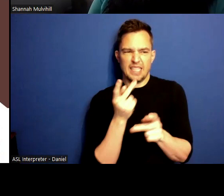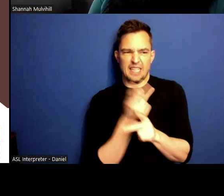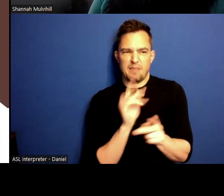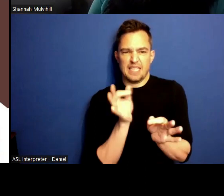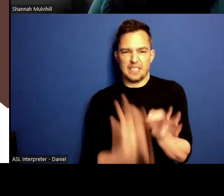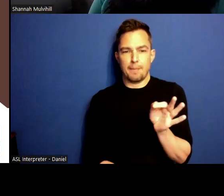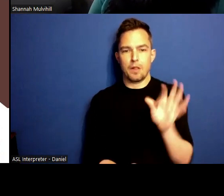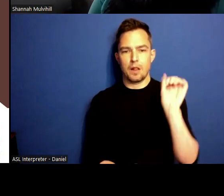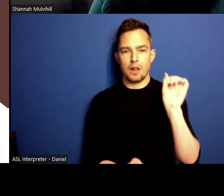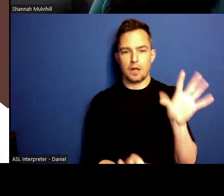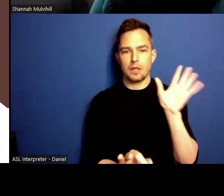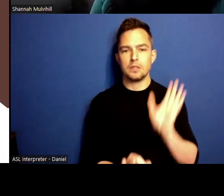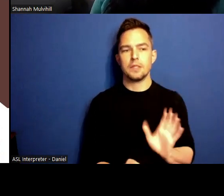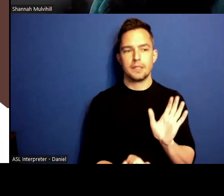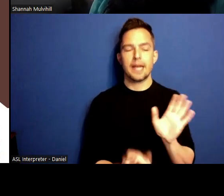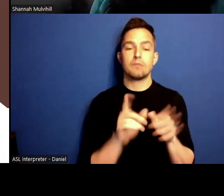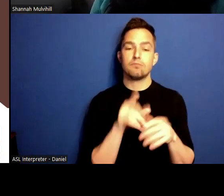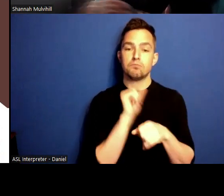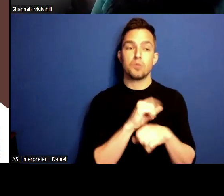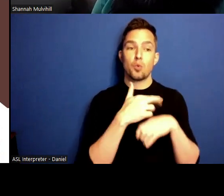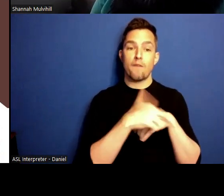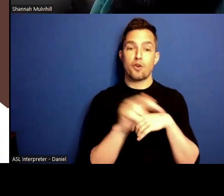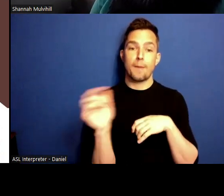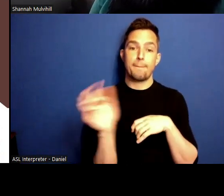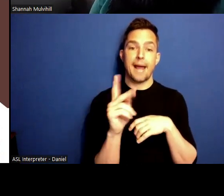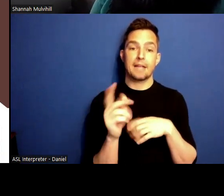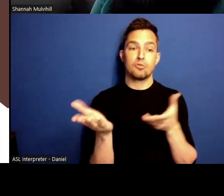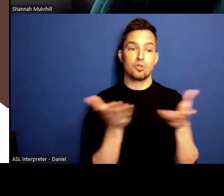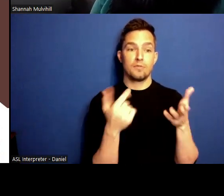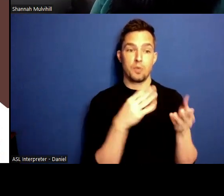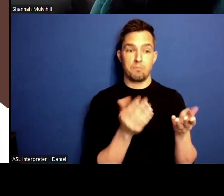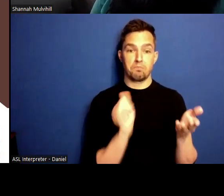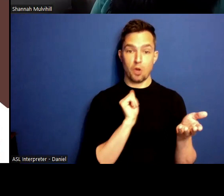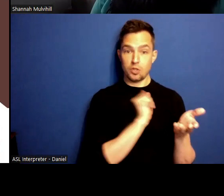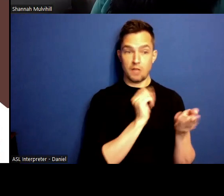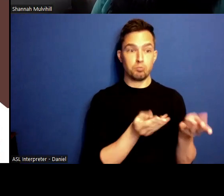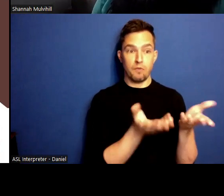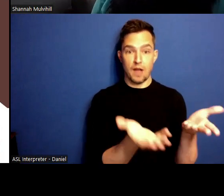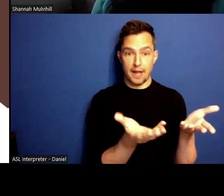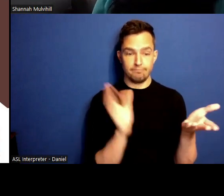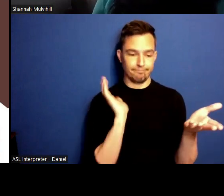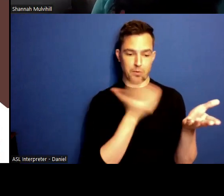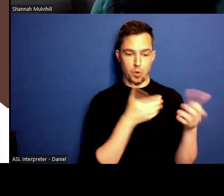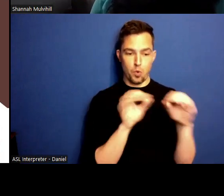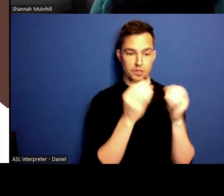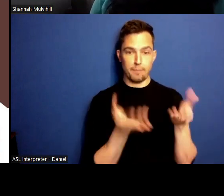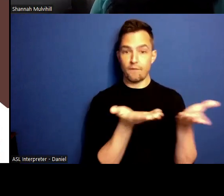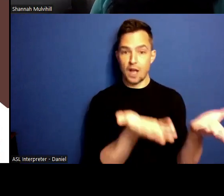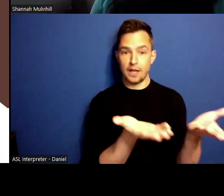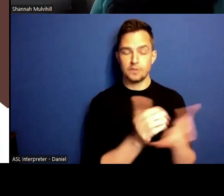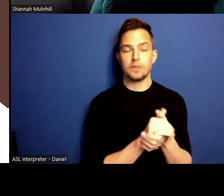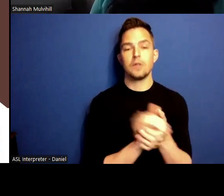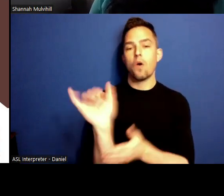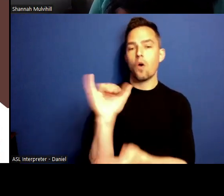And so, certainly referring back to the services we ourselves provide as an organization, as well